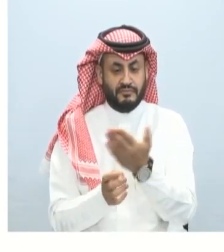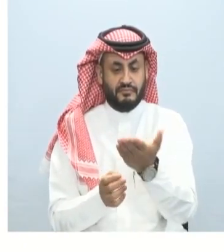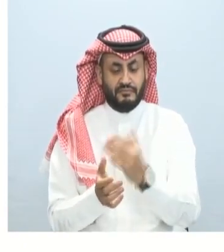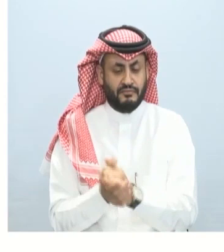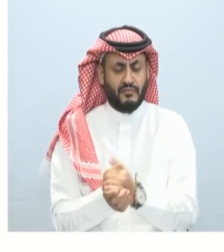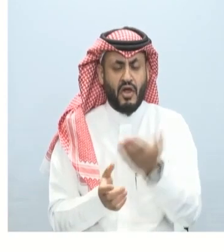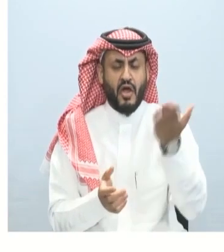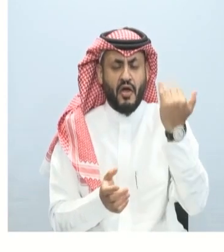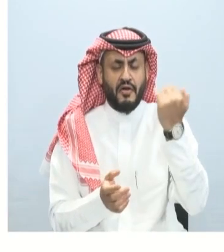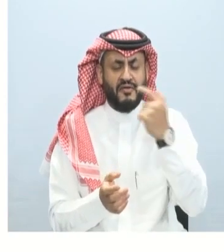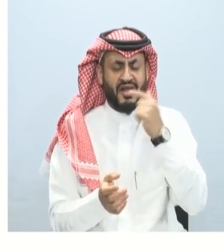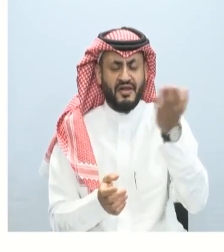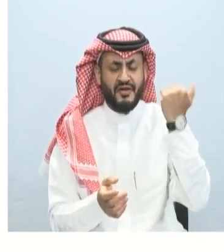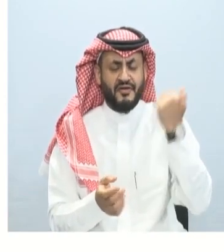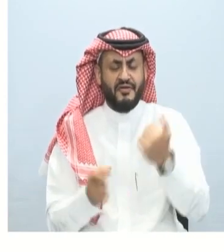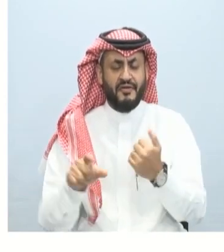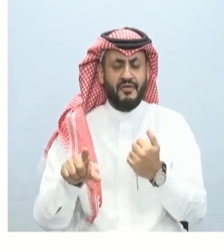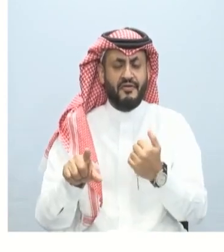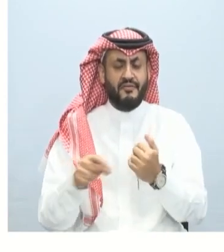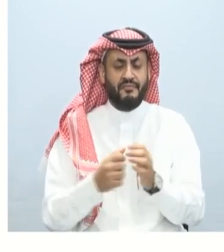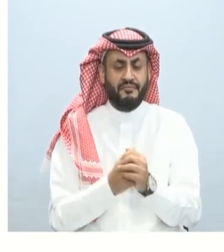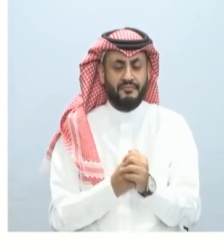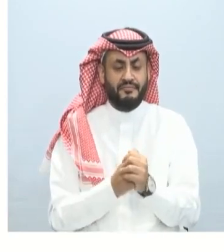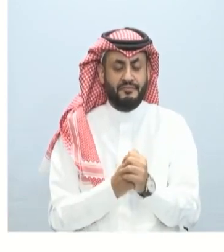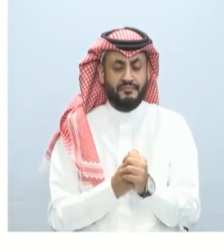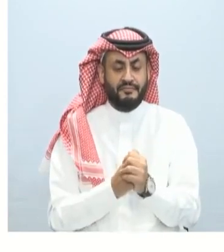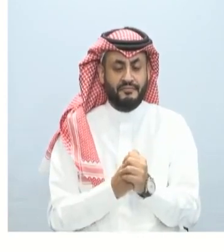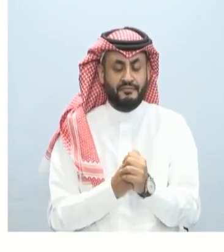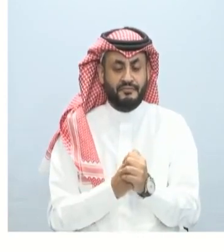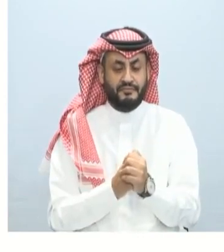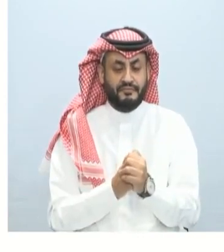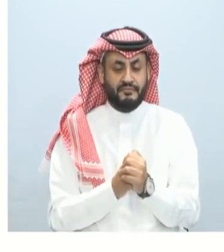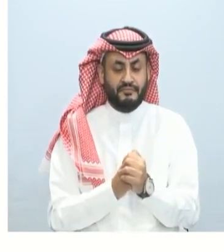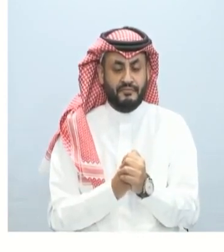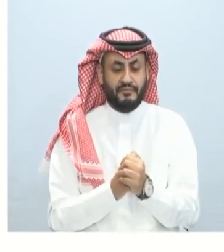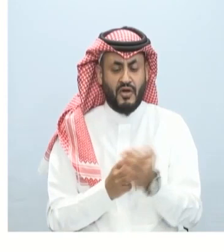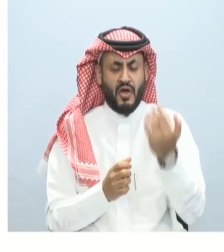10 years ago, Asma used to eat unhealthy food.